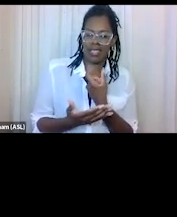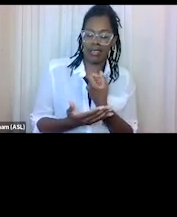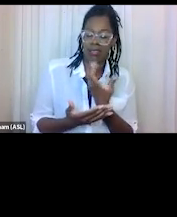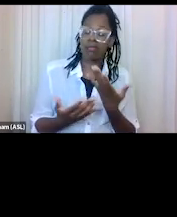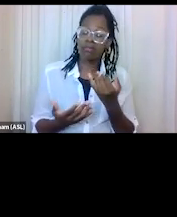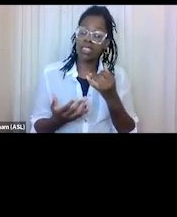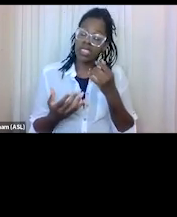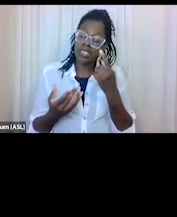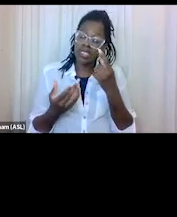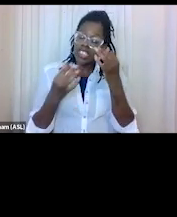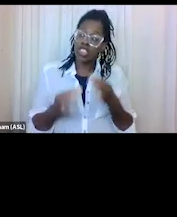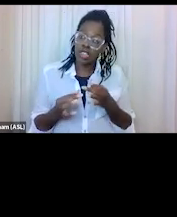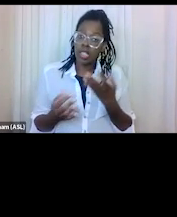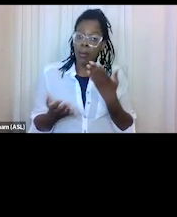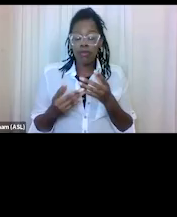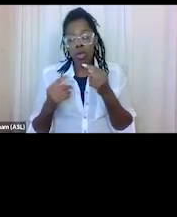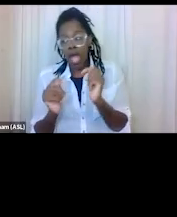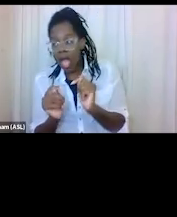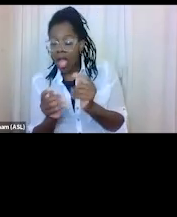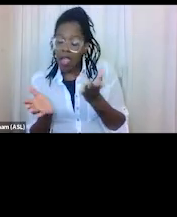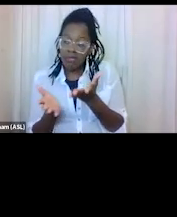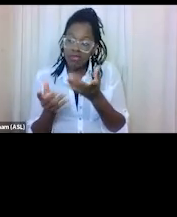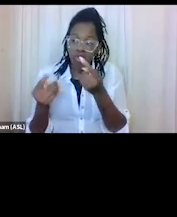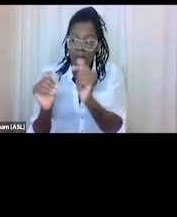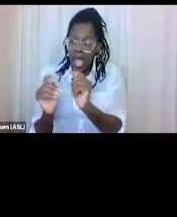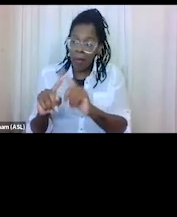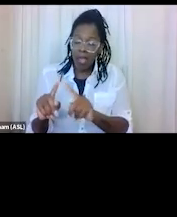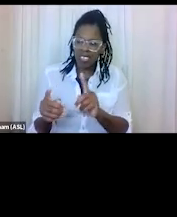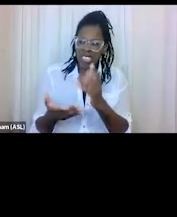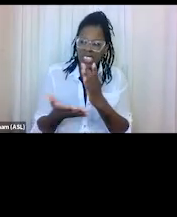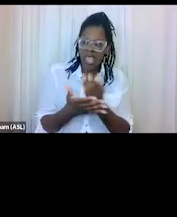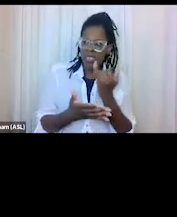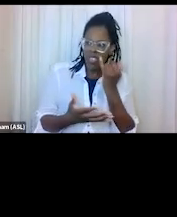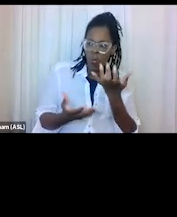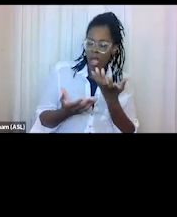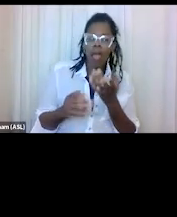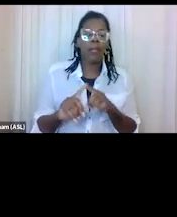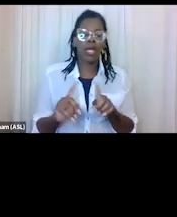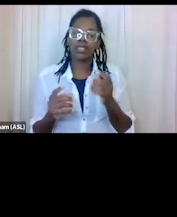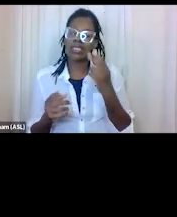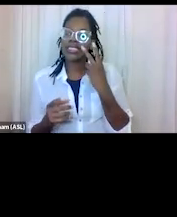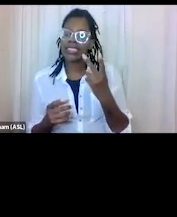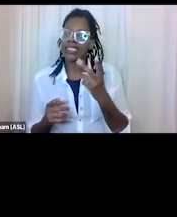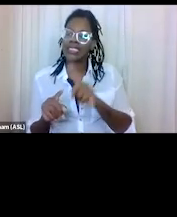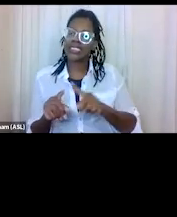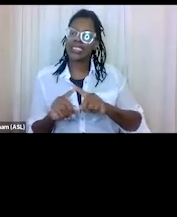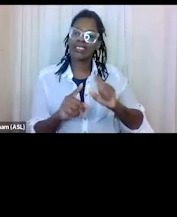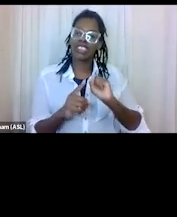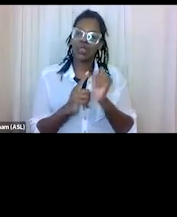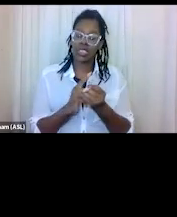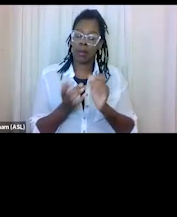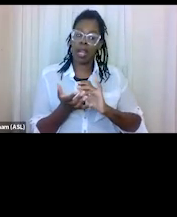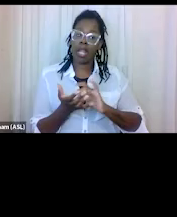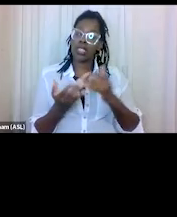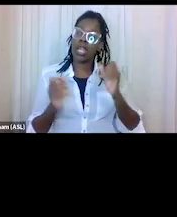can stop if you want, but maybe you try it. So definitely have seen situations where medication can